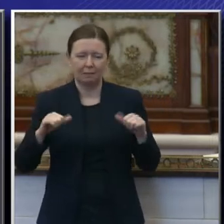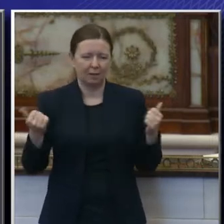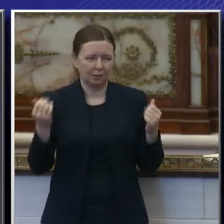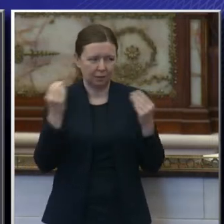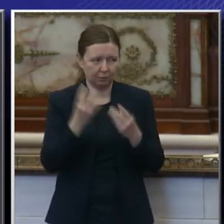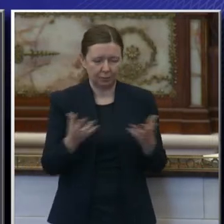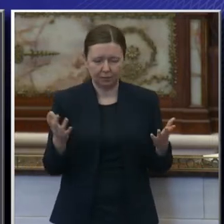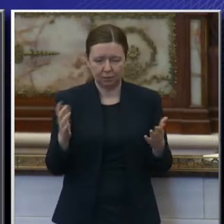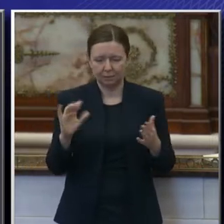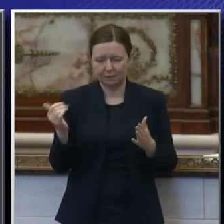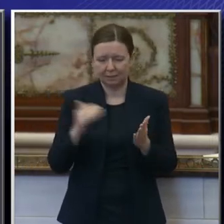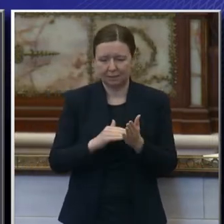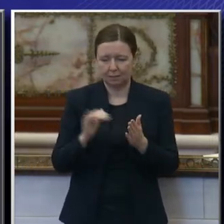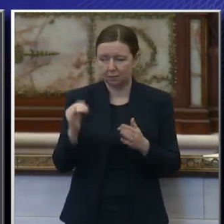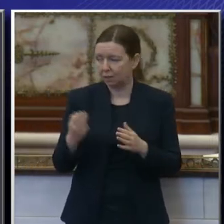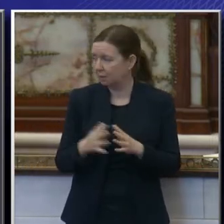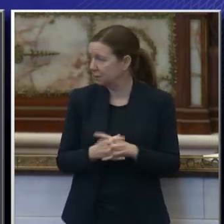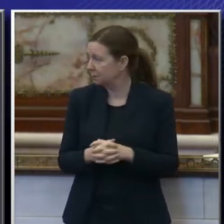these 10,000 jobs?